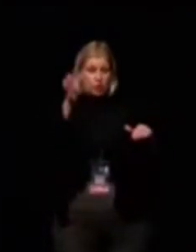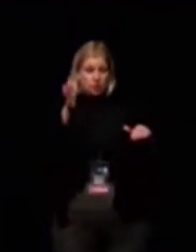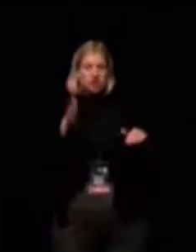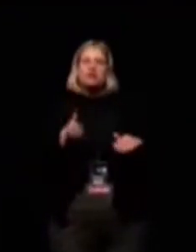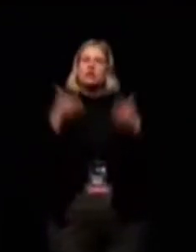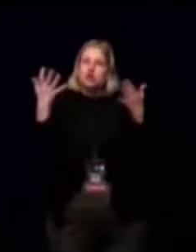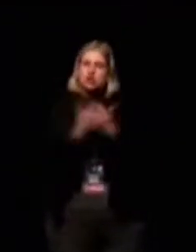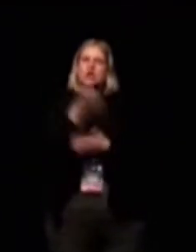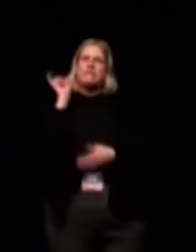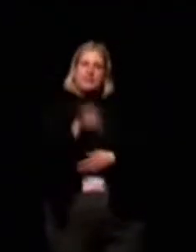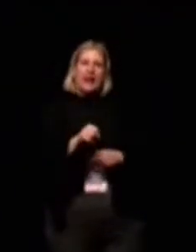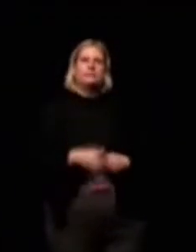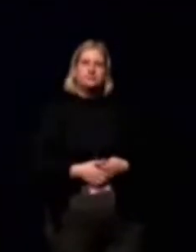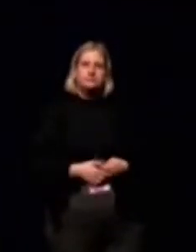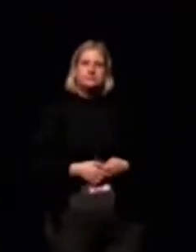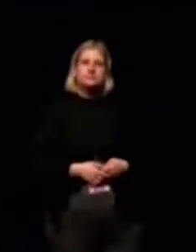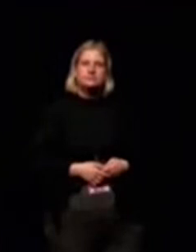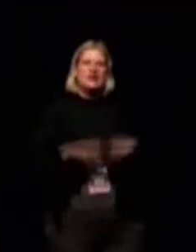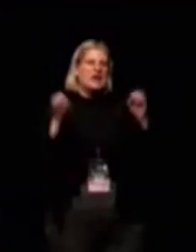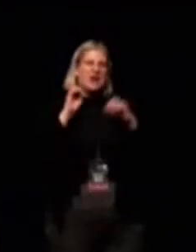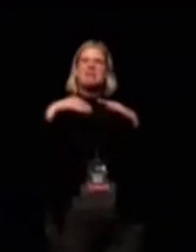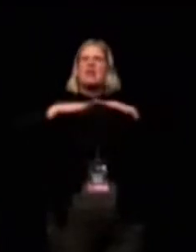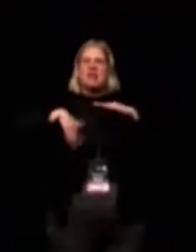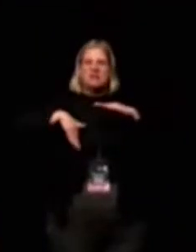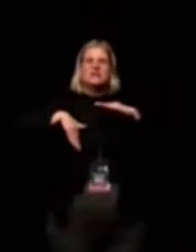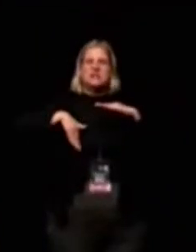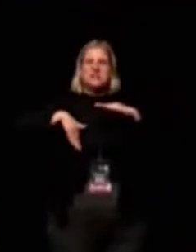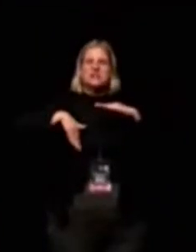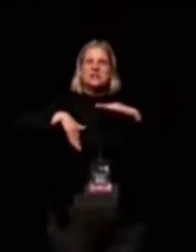less. And we believe